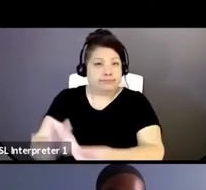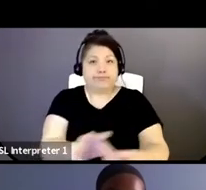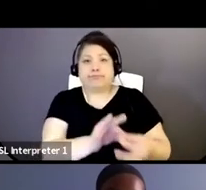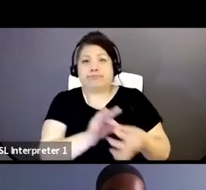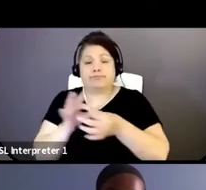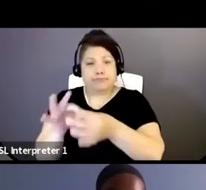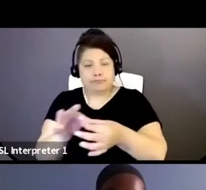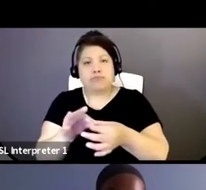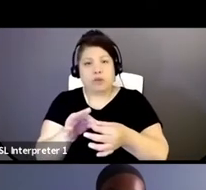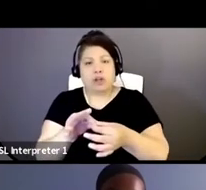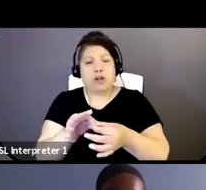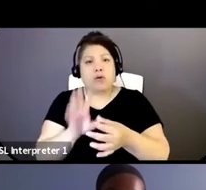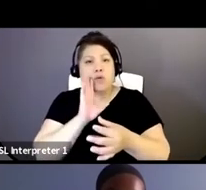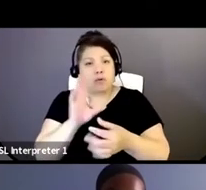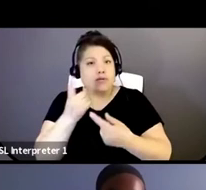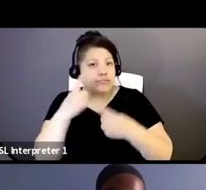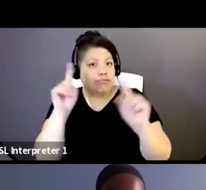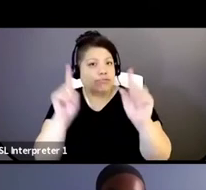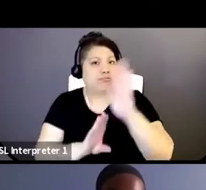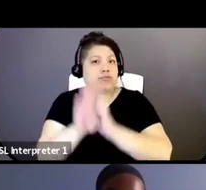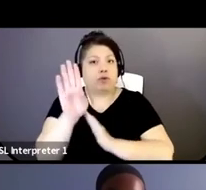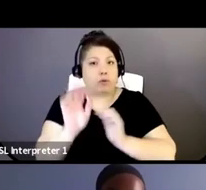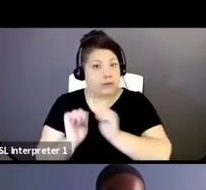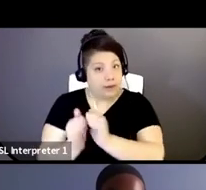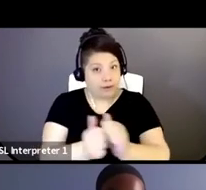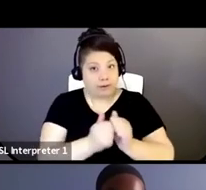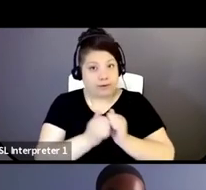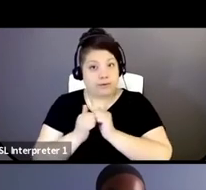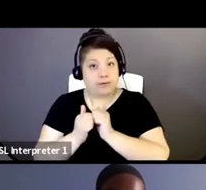But I think the core thing is